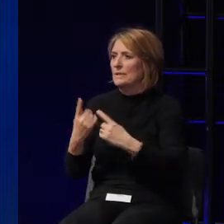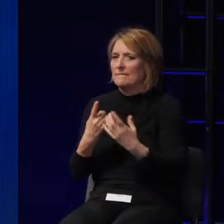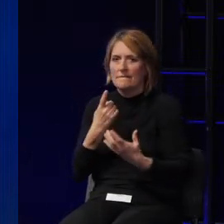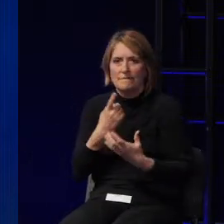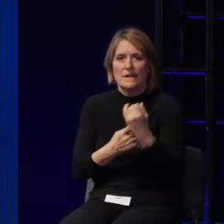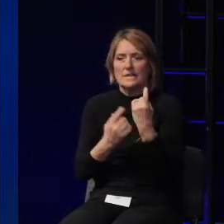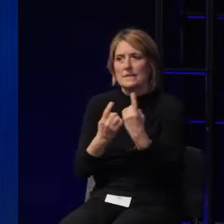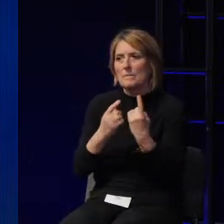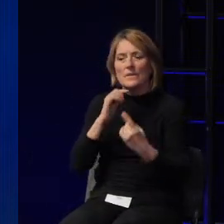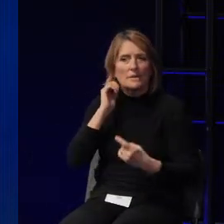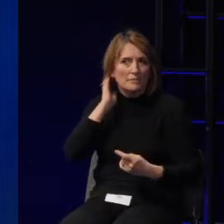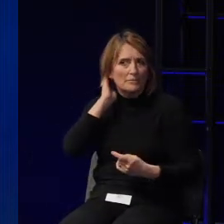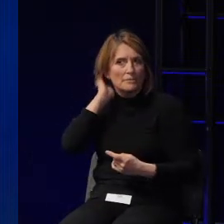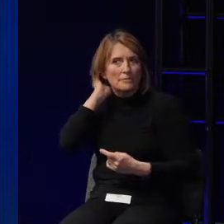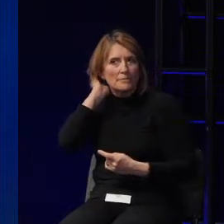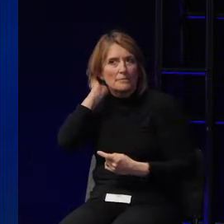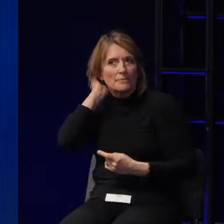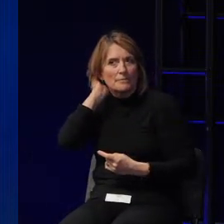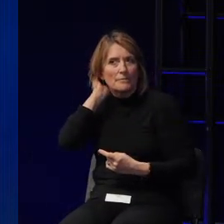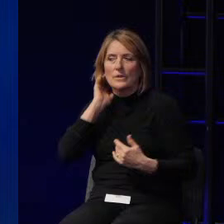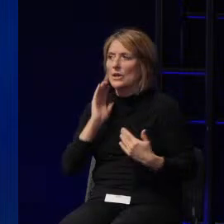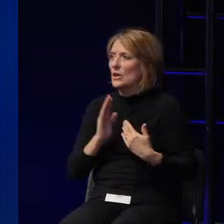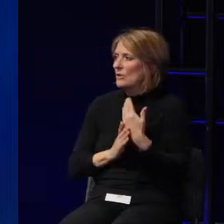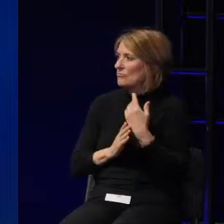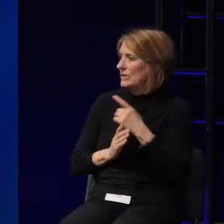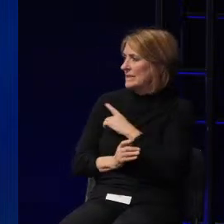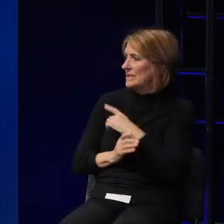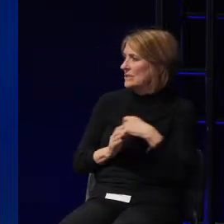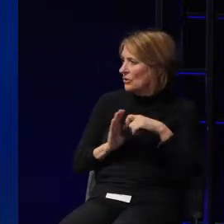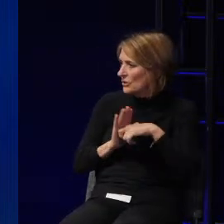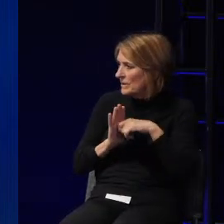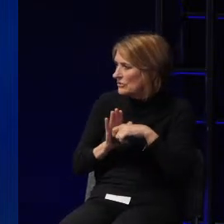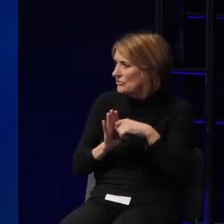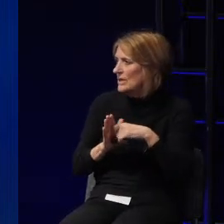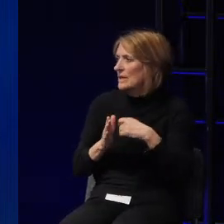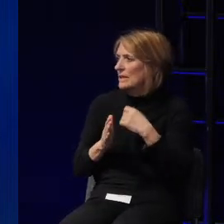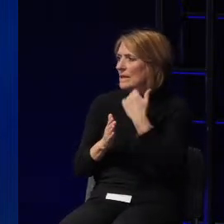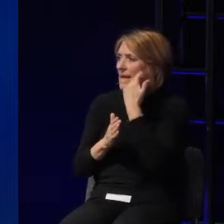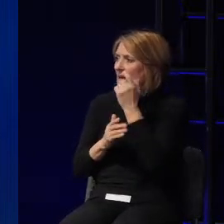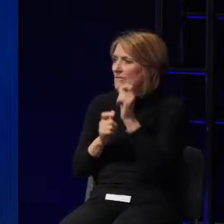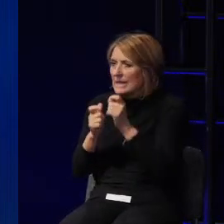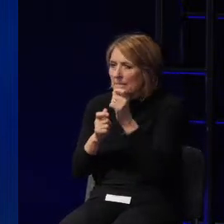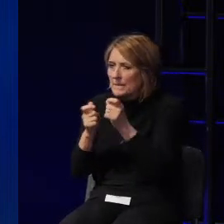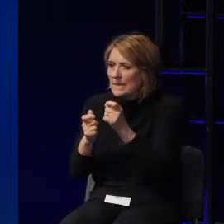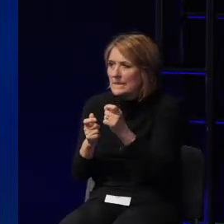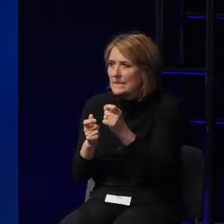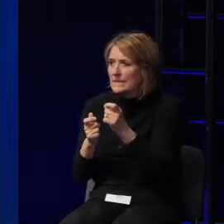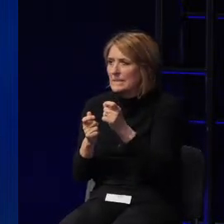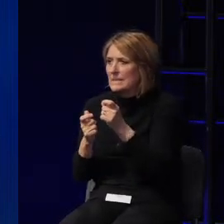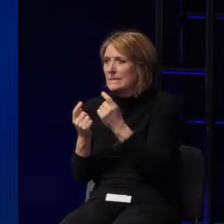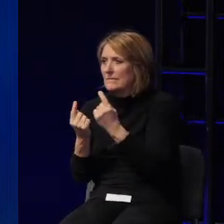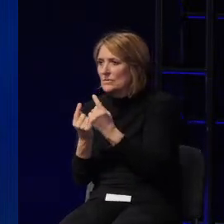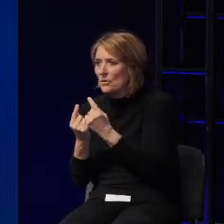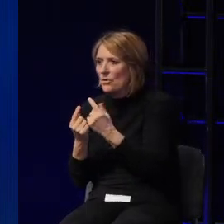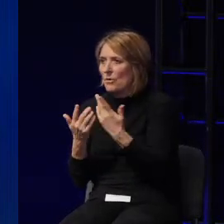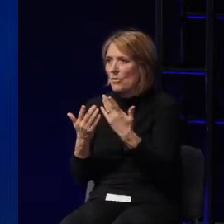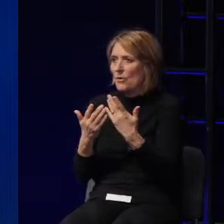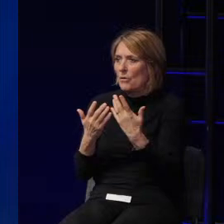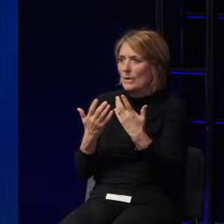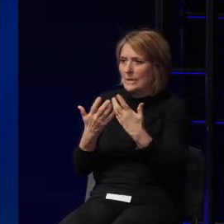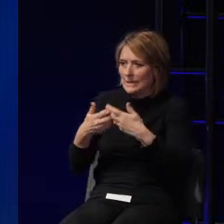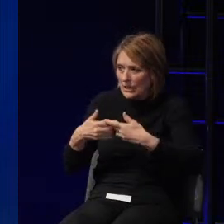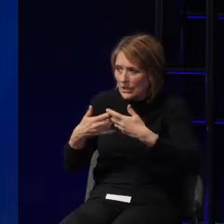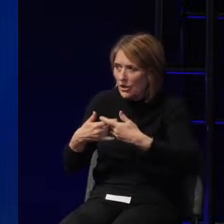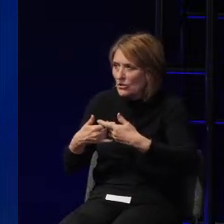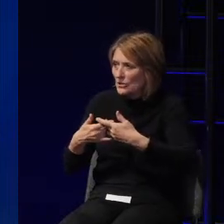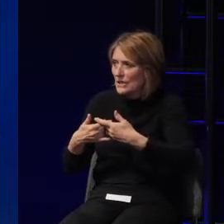something. And the beauty of documentaries was that, you know, every little bit of toy or technology that came in that was relevant, it's